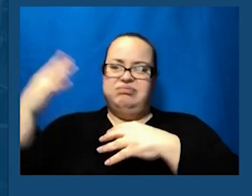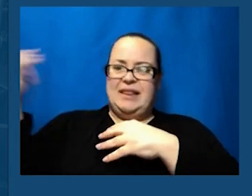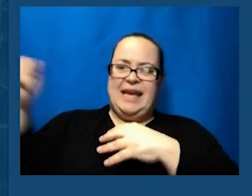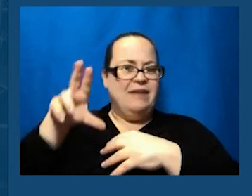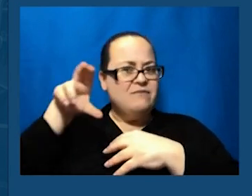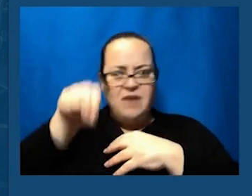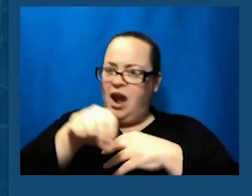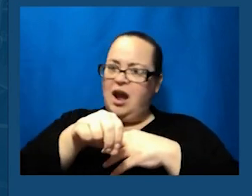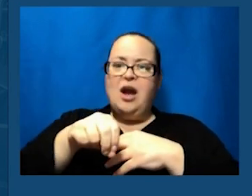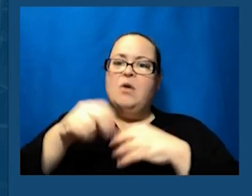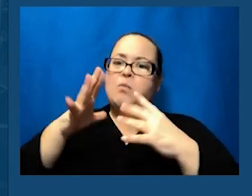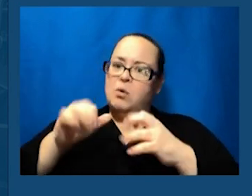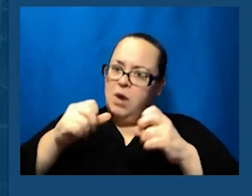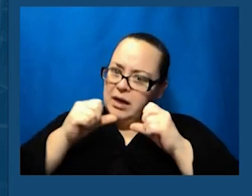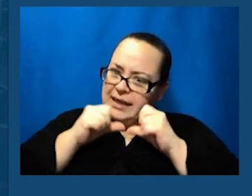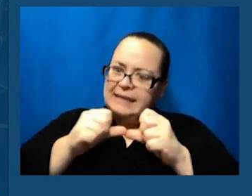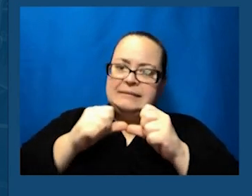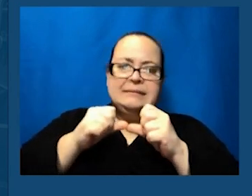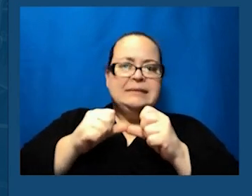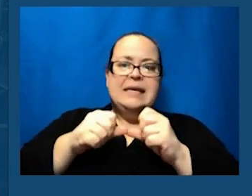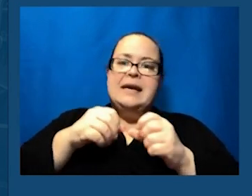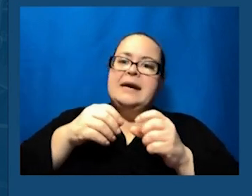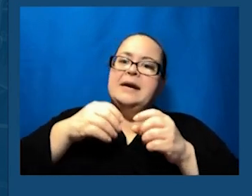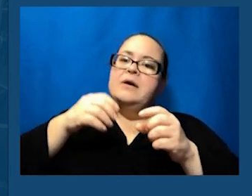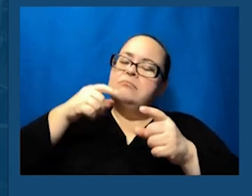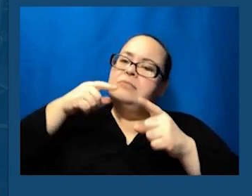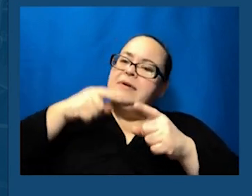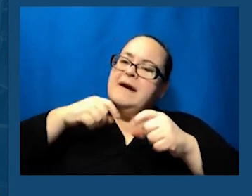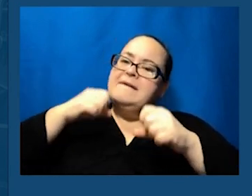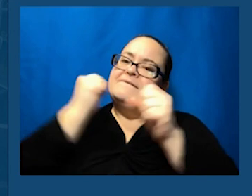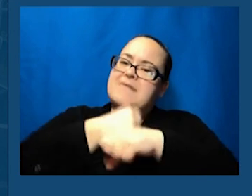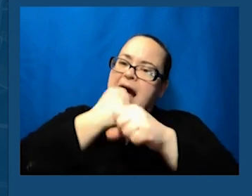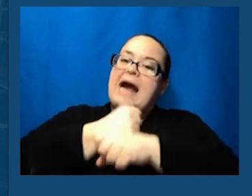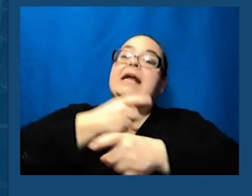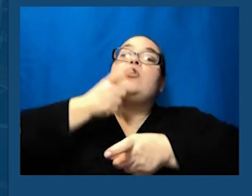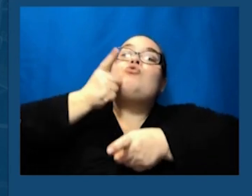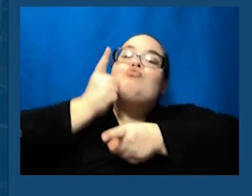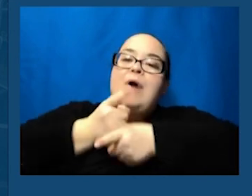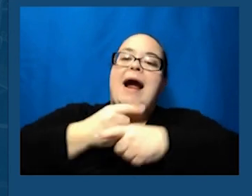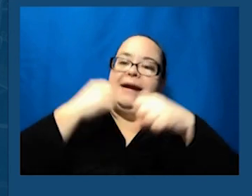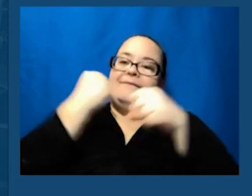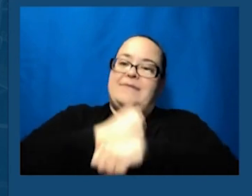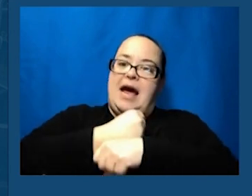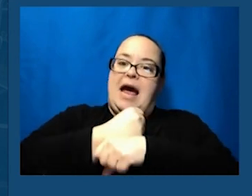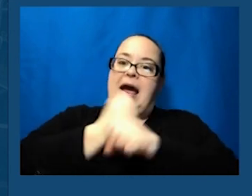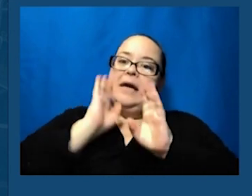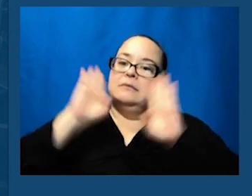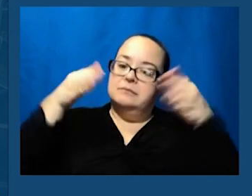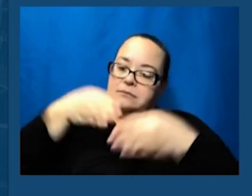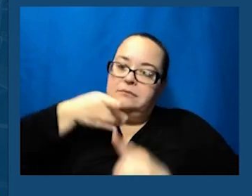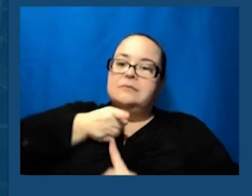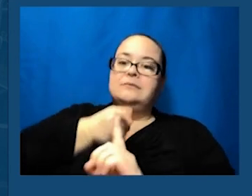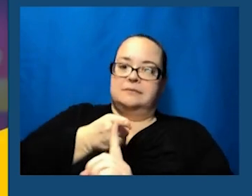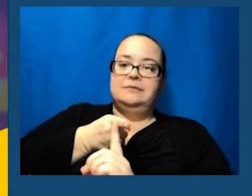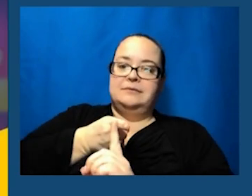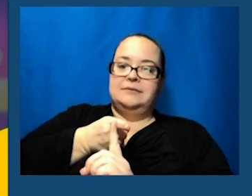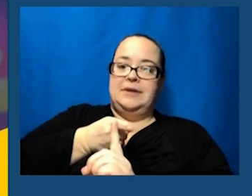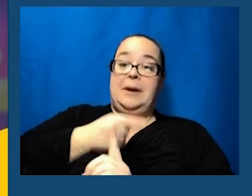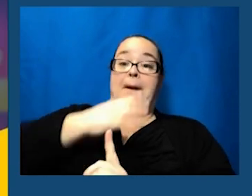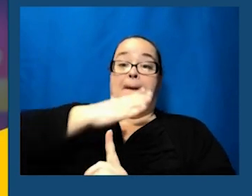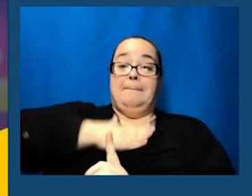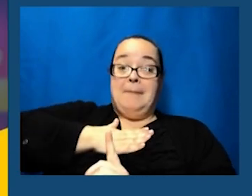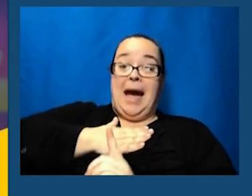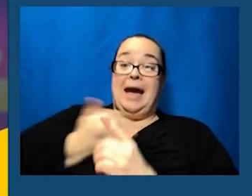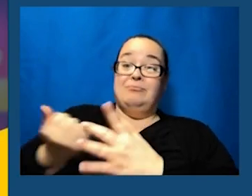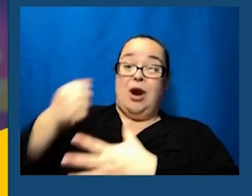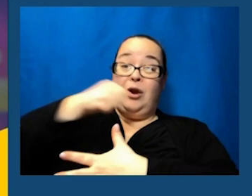We're going to keep fighting the right fights. We're going to keep fighting the right fights, and I know you've heard me say this. My number one priority as the governor of the